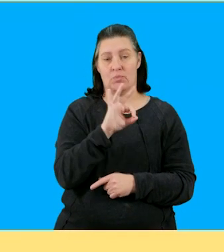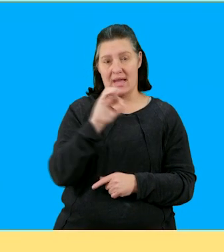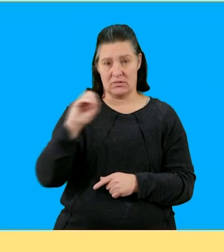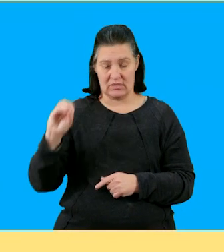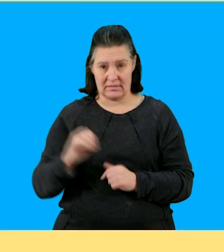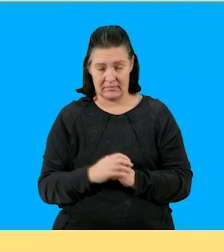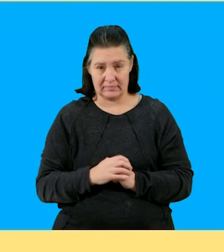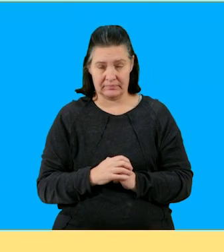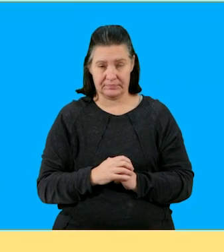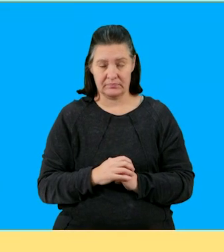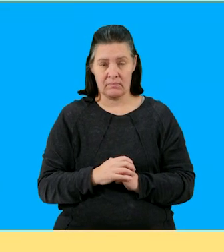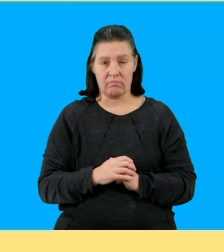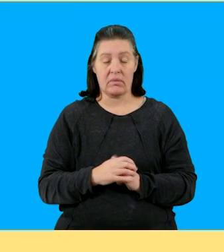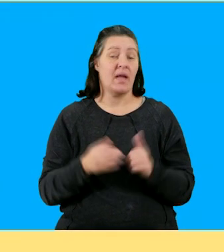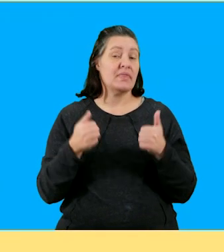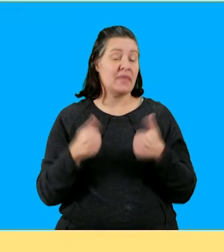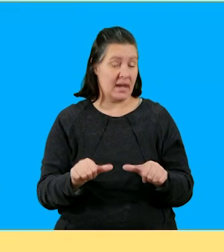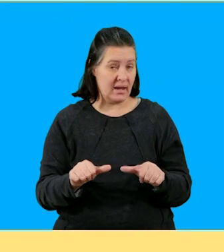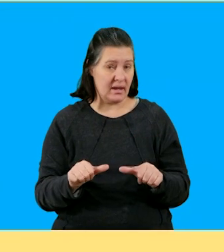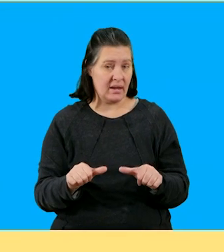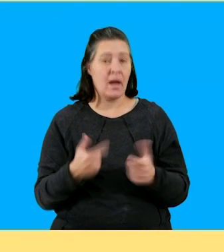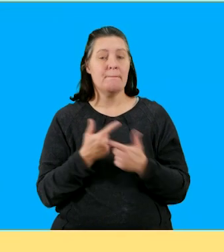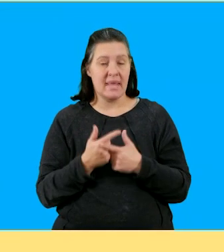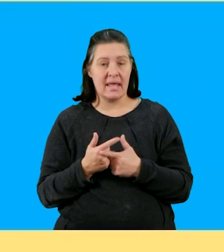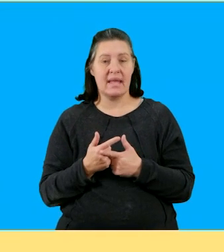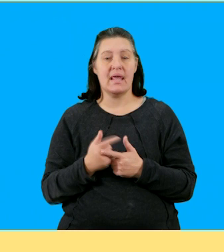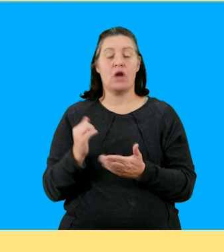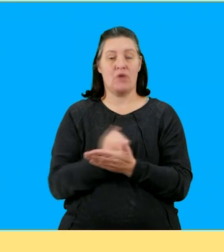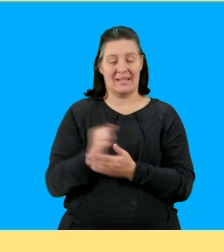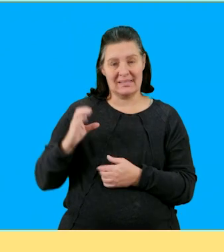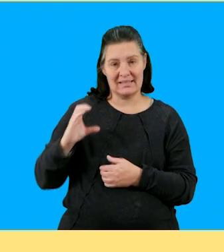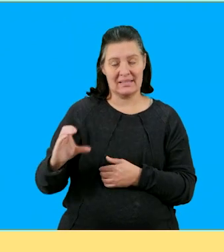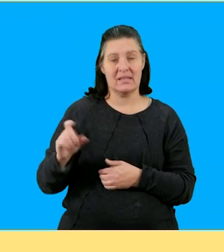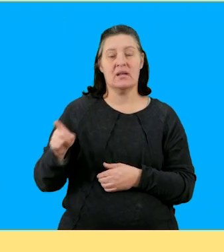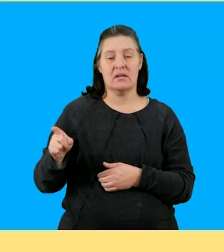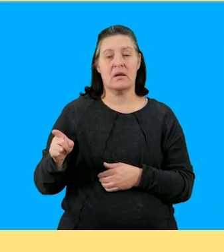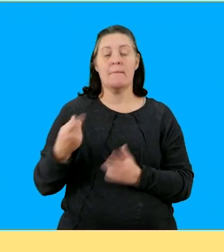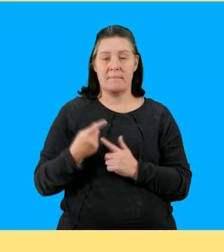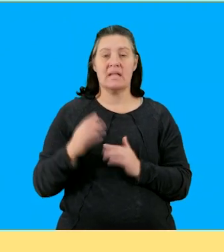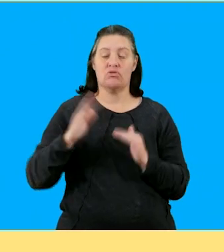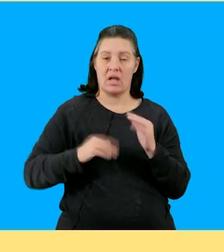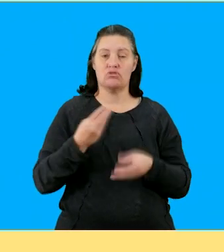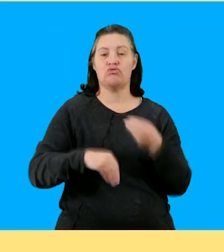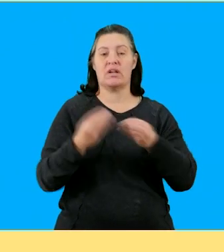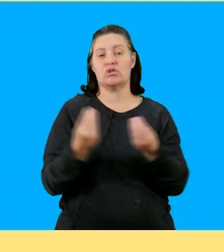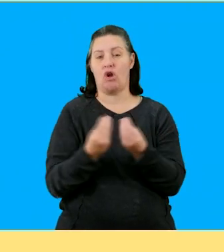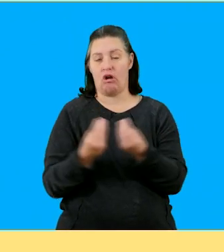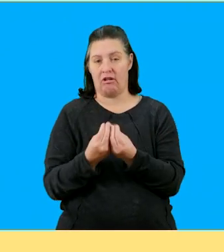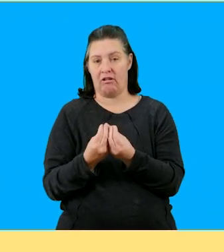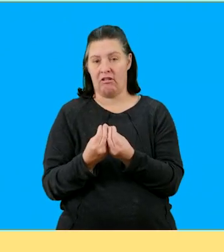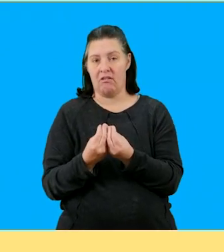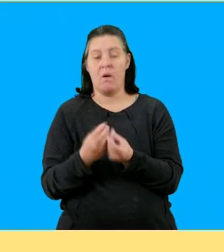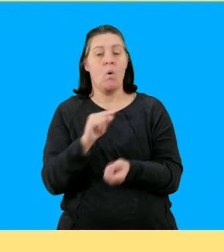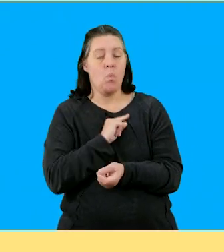1,300. And then I would then credit my trading stock. That means I'm decreasing my trading stock because